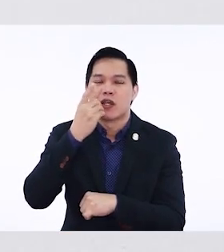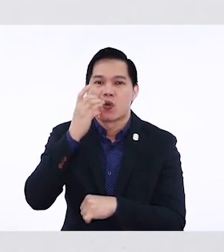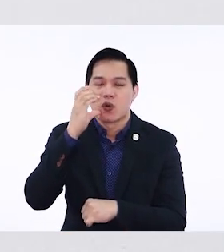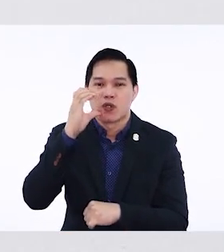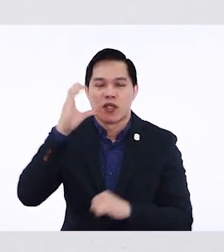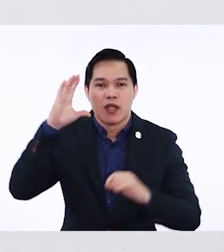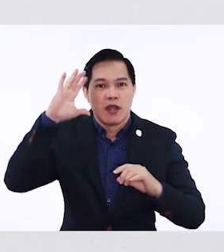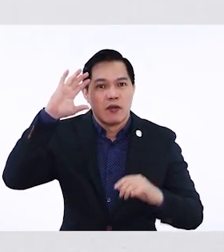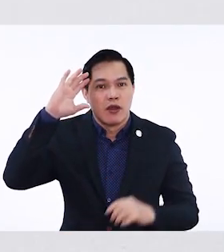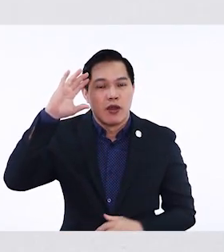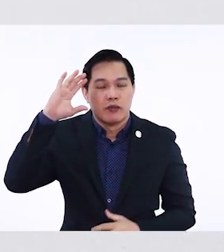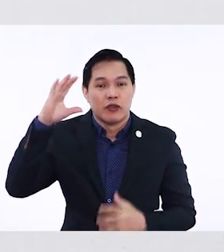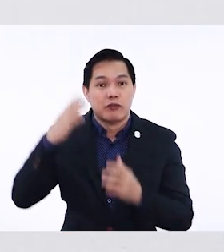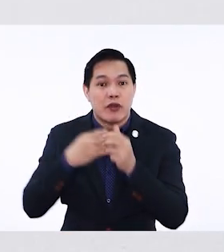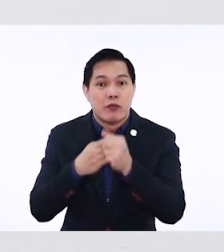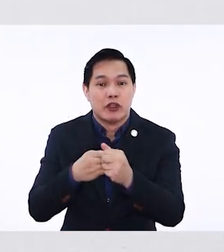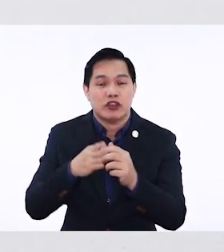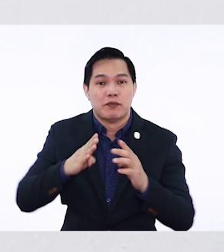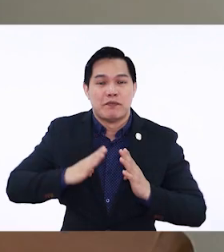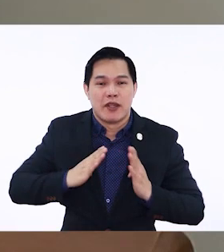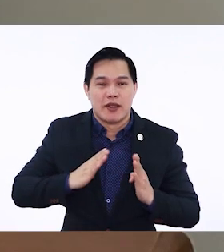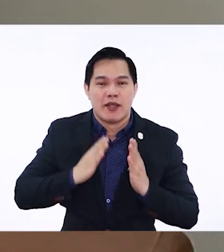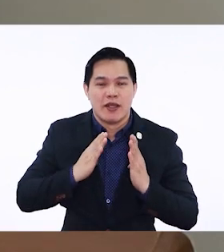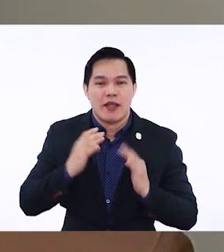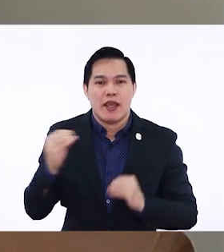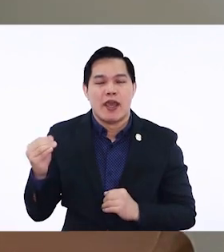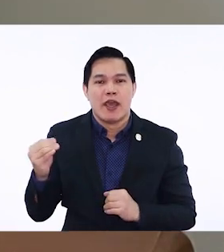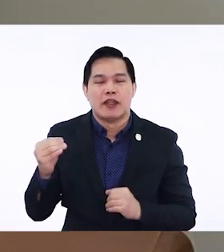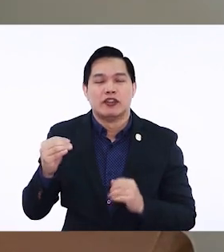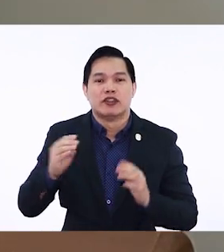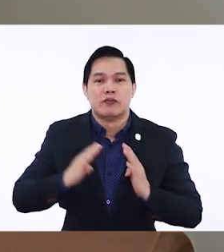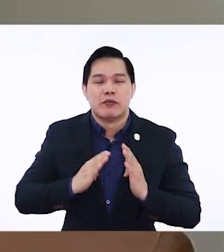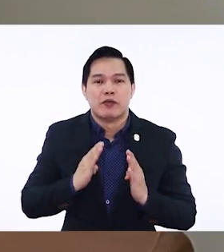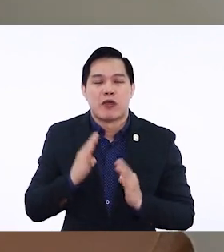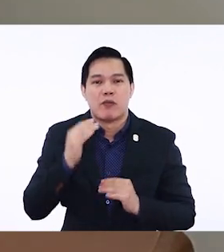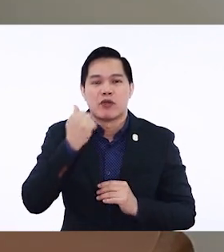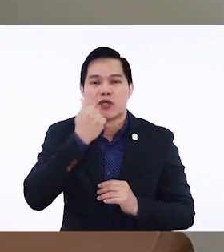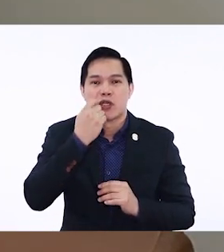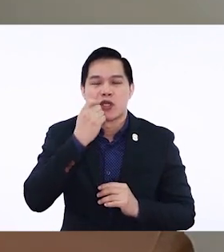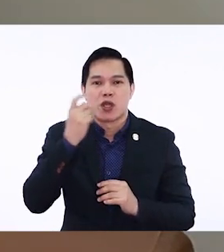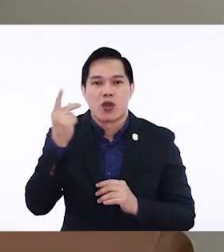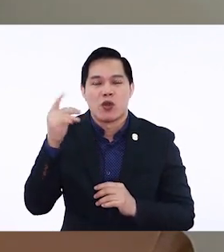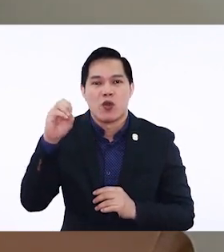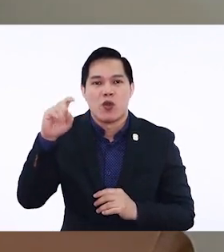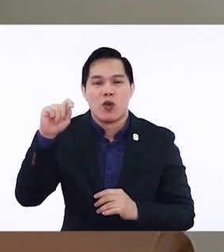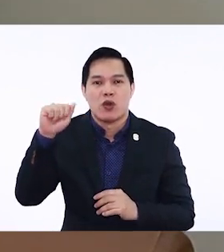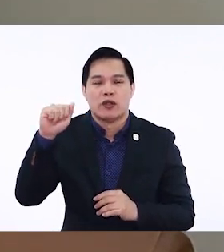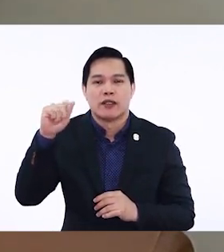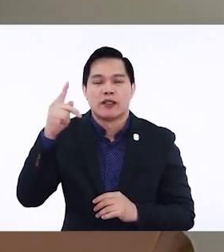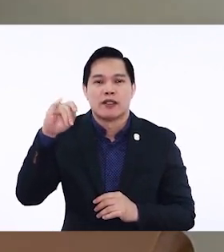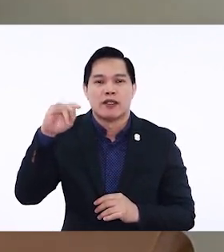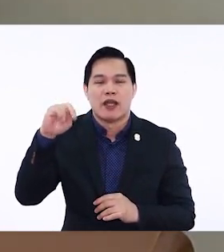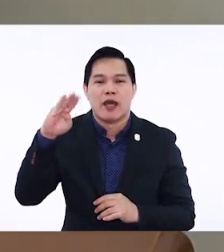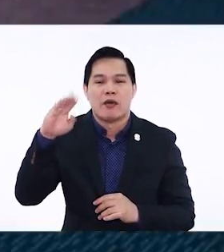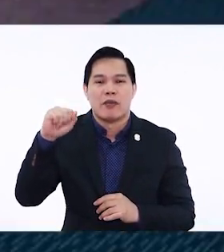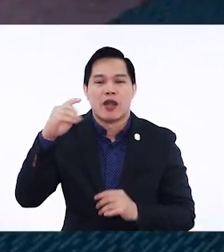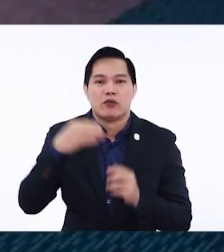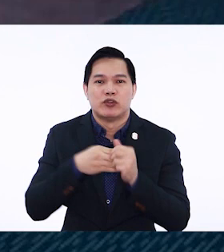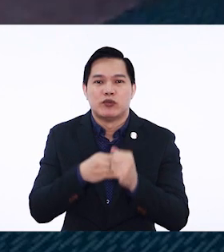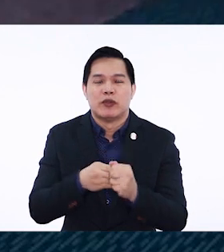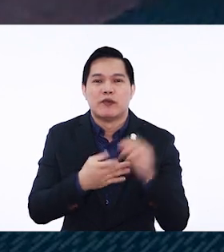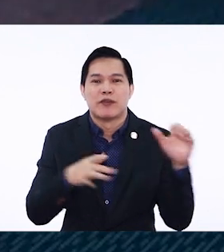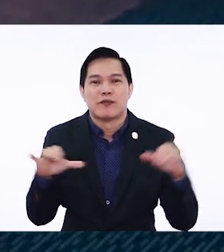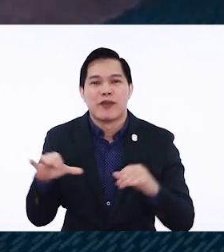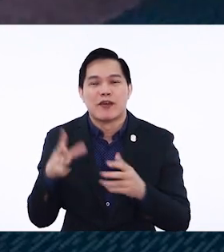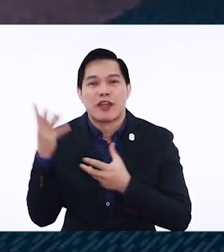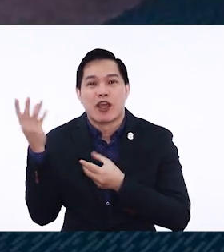President, and Sister Lovely Susan, Minhi Vice President, from the local of Kota Kinabalu, spearheaded the activity. They gave